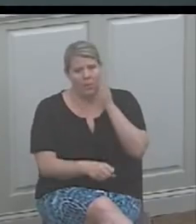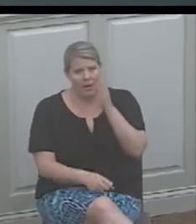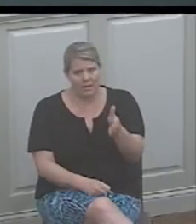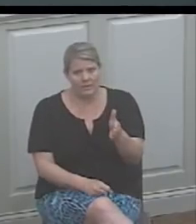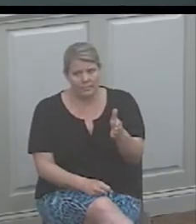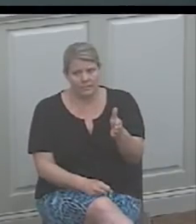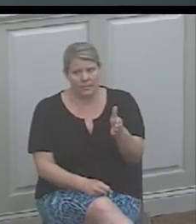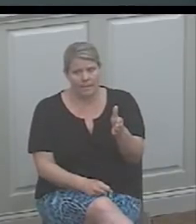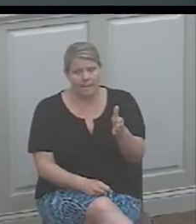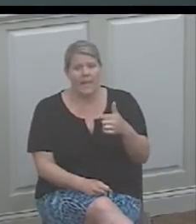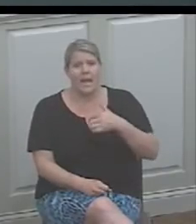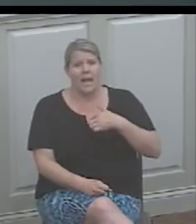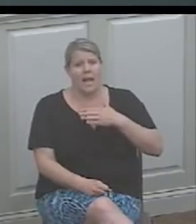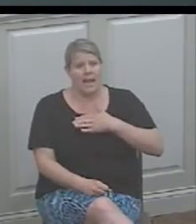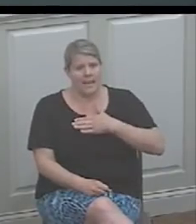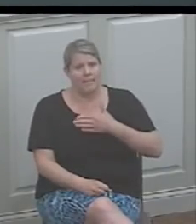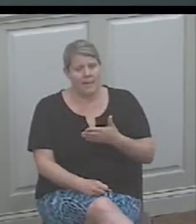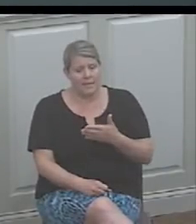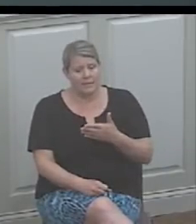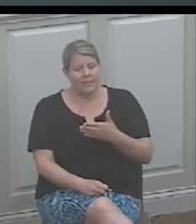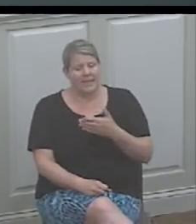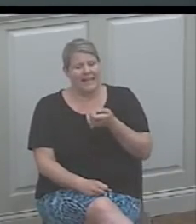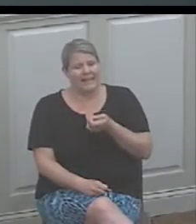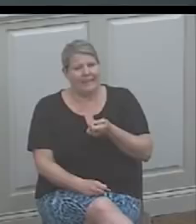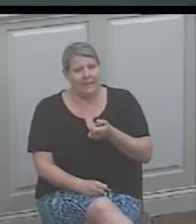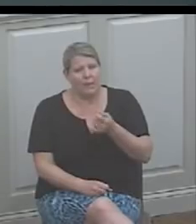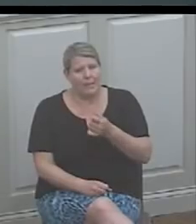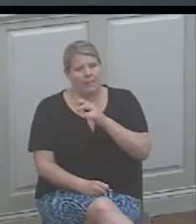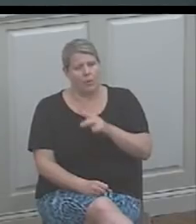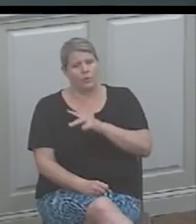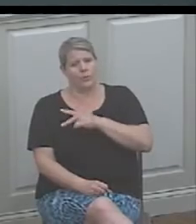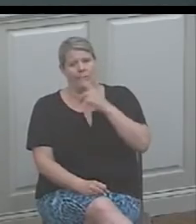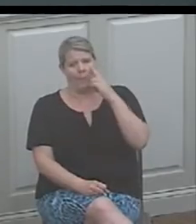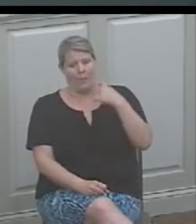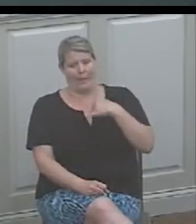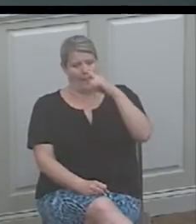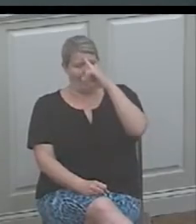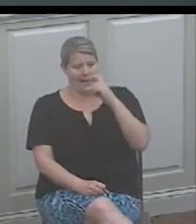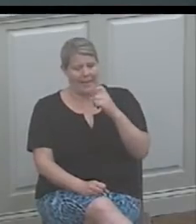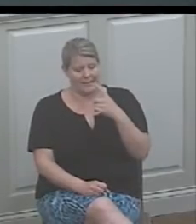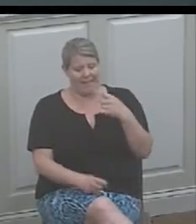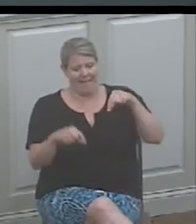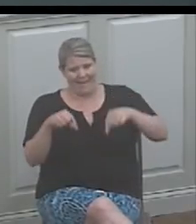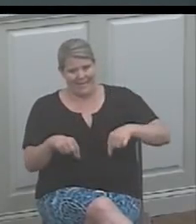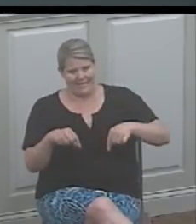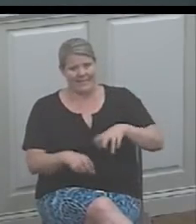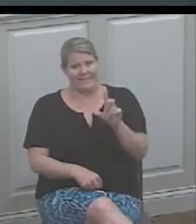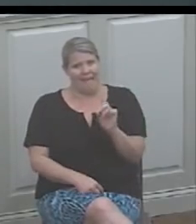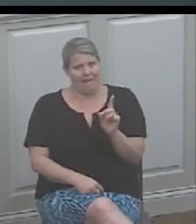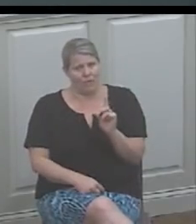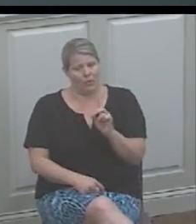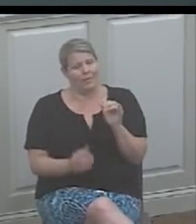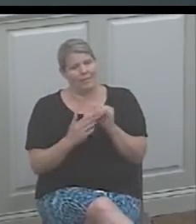I admit that this is a little personal for me because this is Danville. And when you say the words Danville, that means